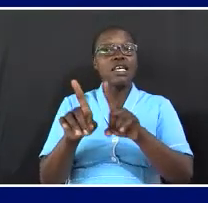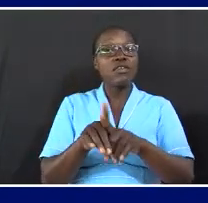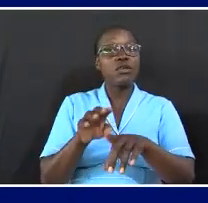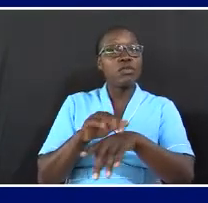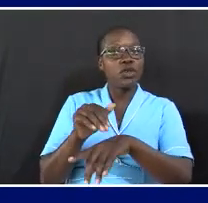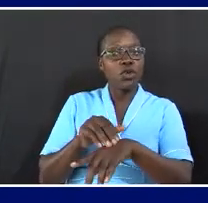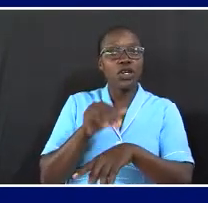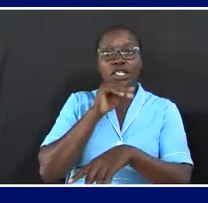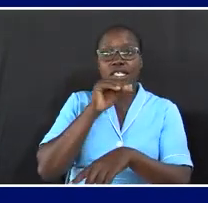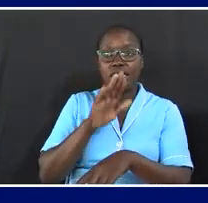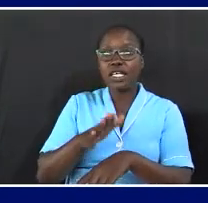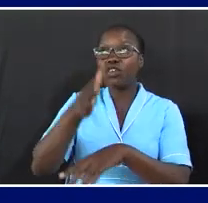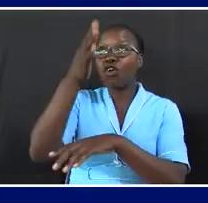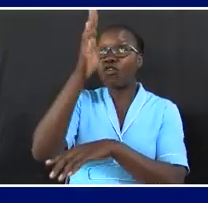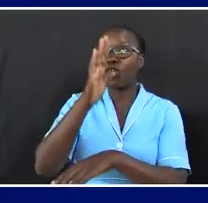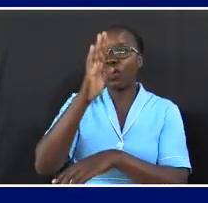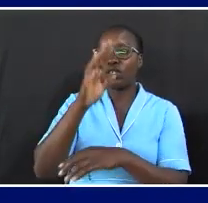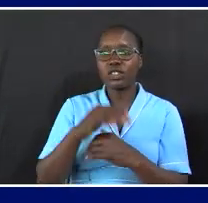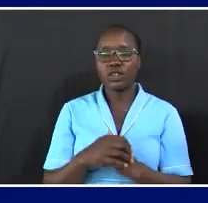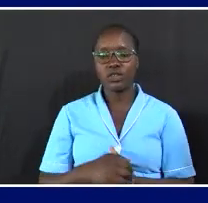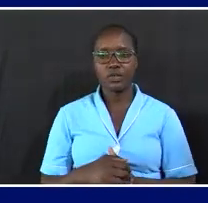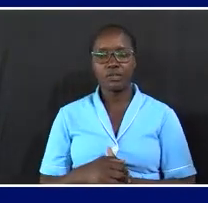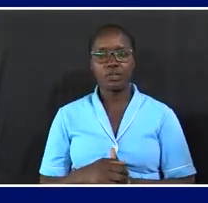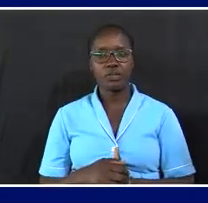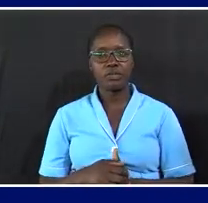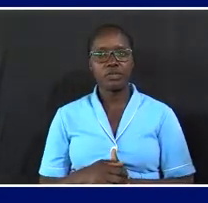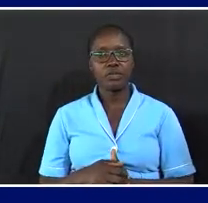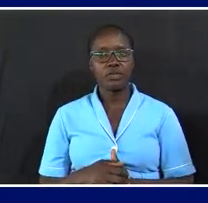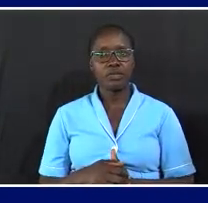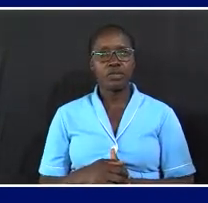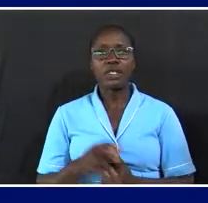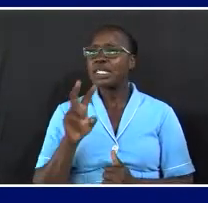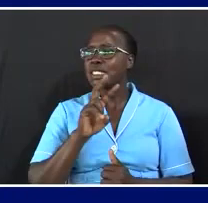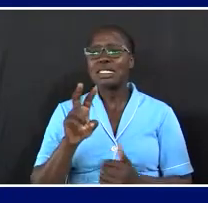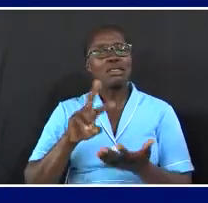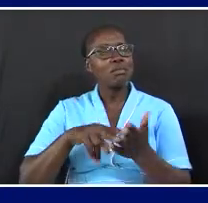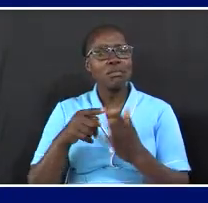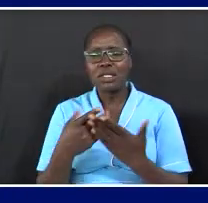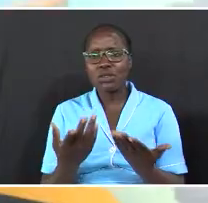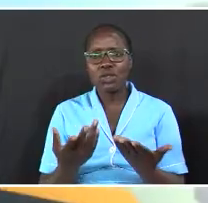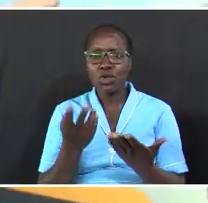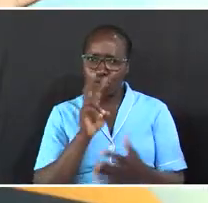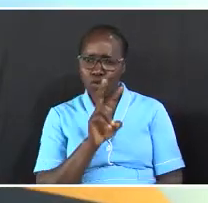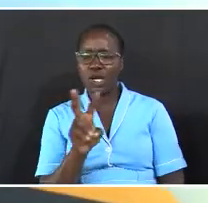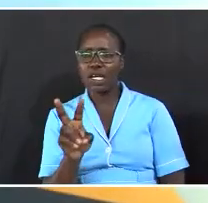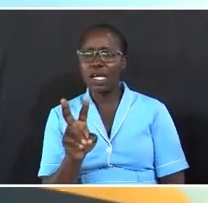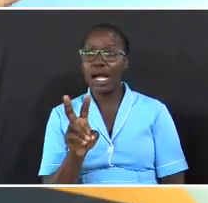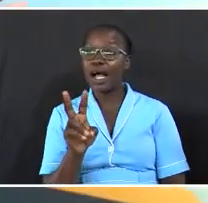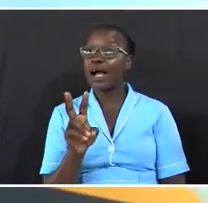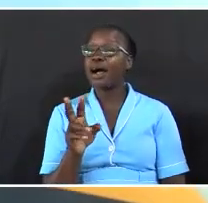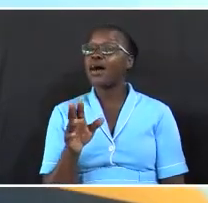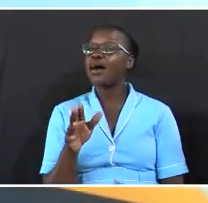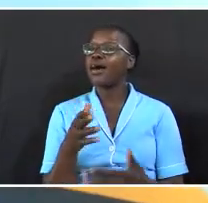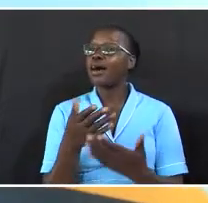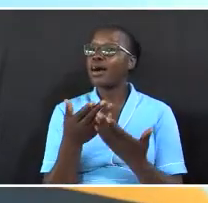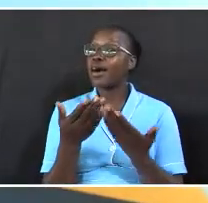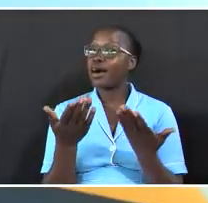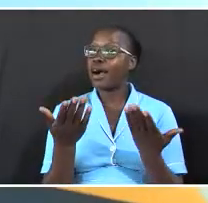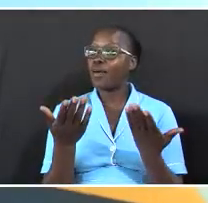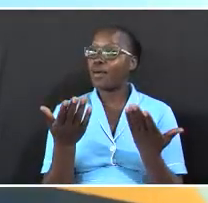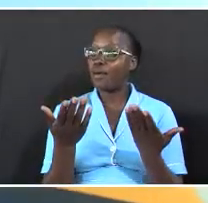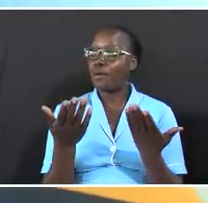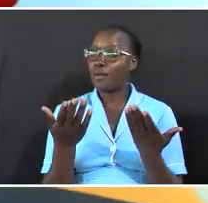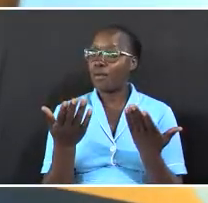called the sons of who? The sons of God. Behold simply means look and see the